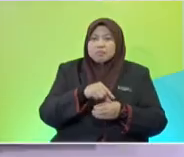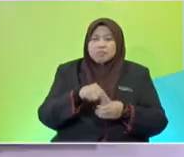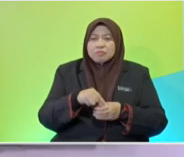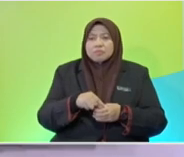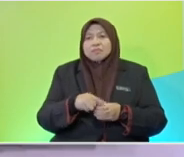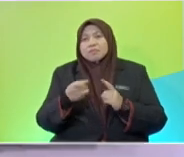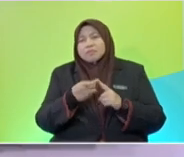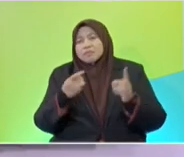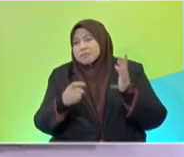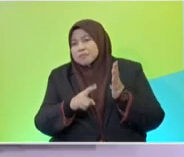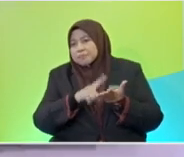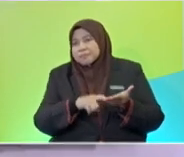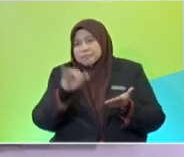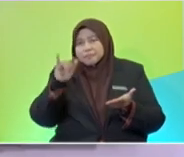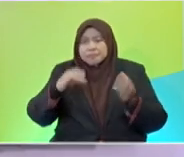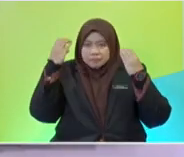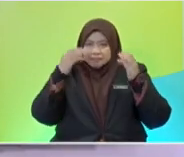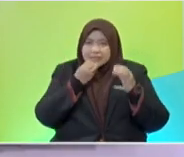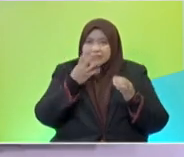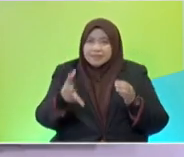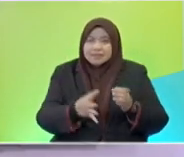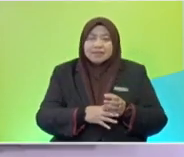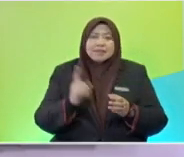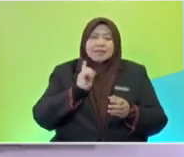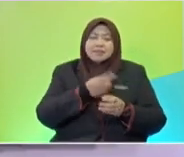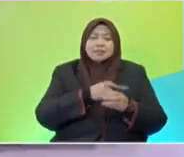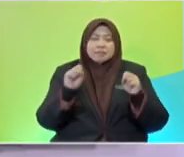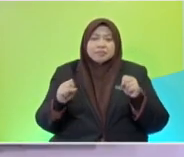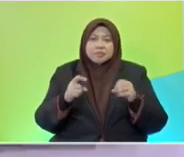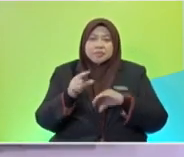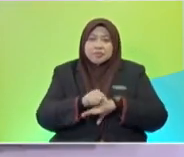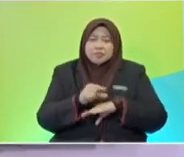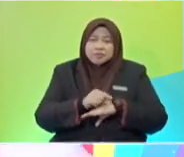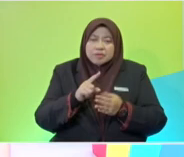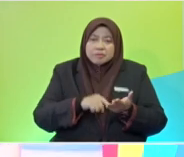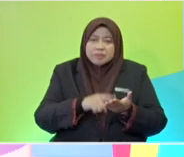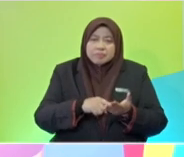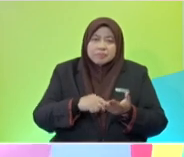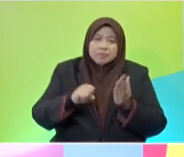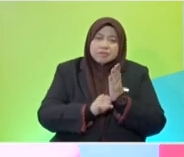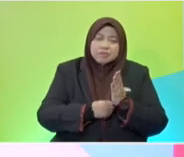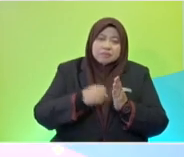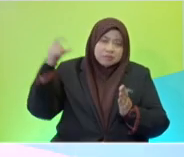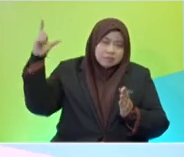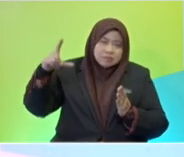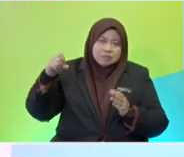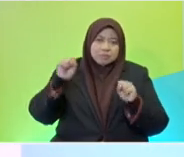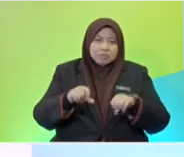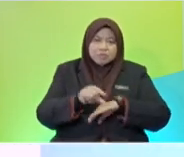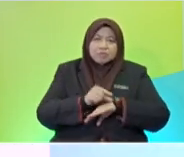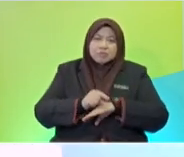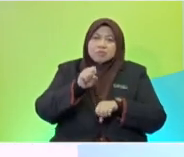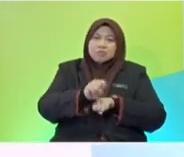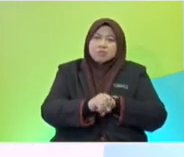told me just now, we can use a different type of source of light. Mm-hmm. Maybe we can bring a torchlight in, yes, there. Or